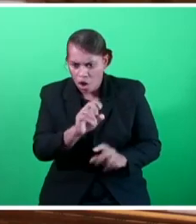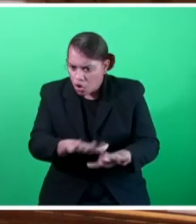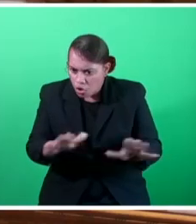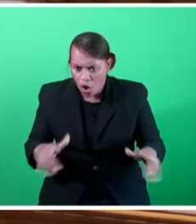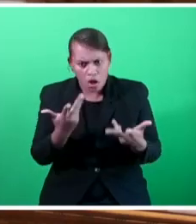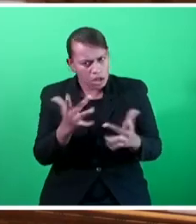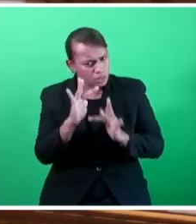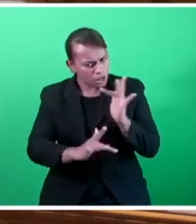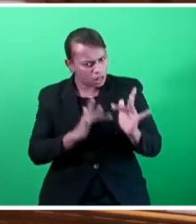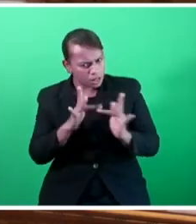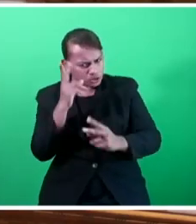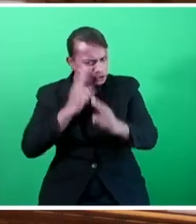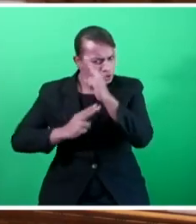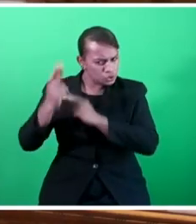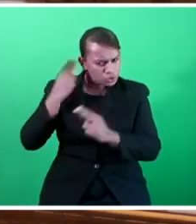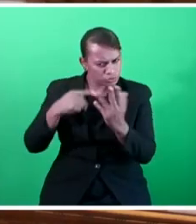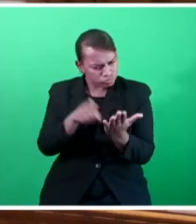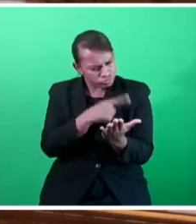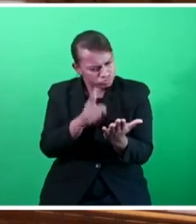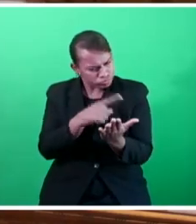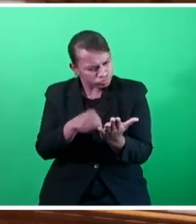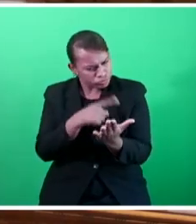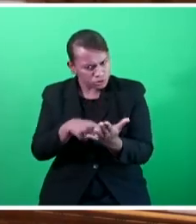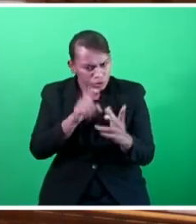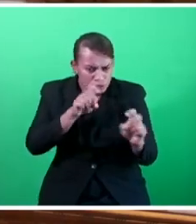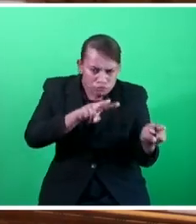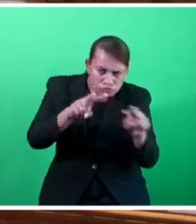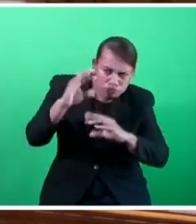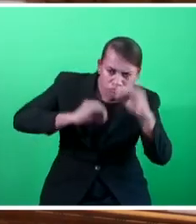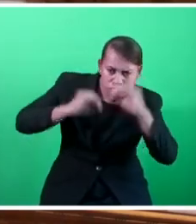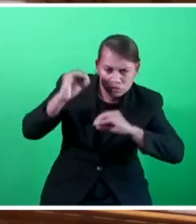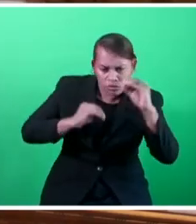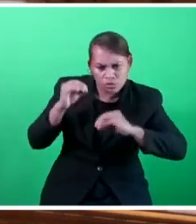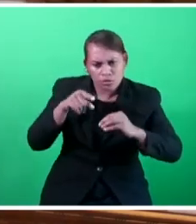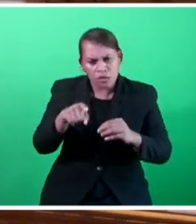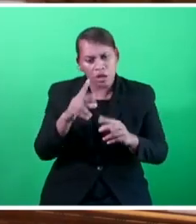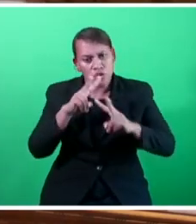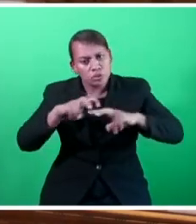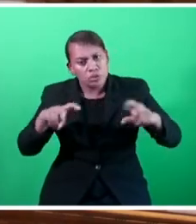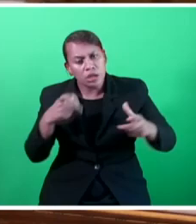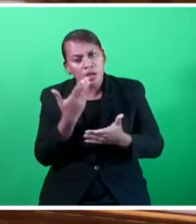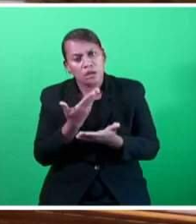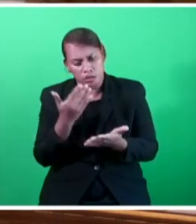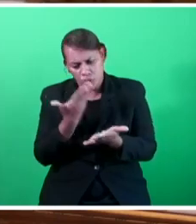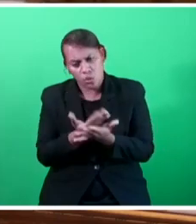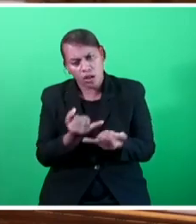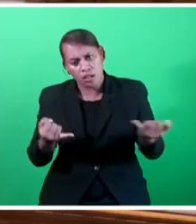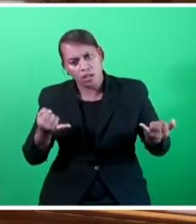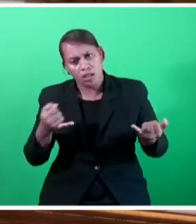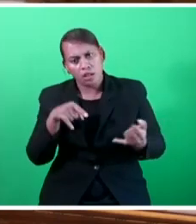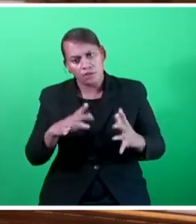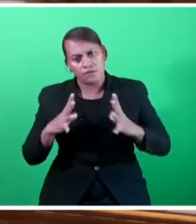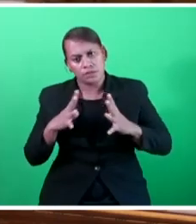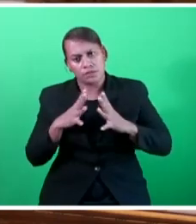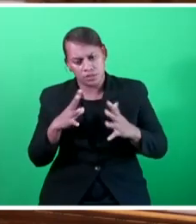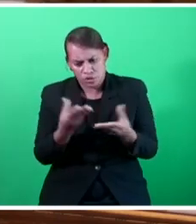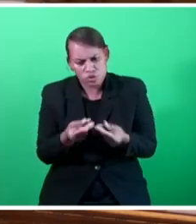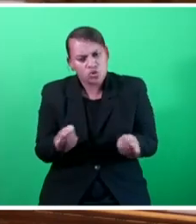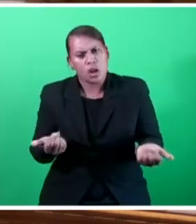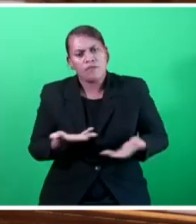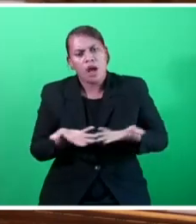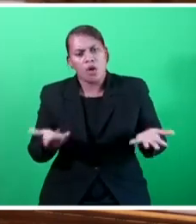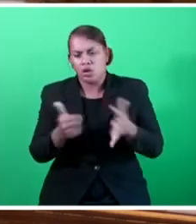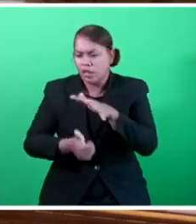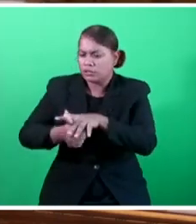and consistently. Go a step further and search online for free solutions to filter what our children can access to the